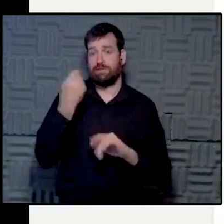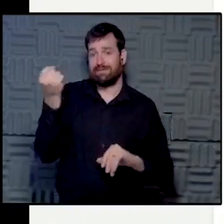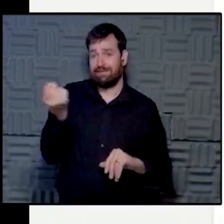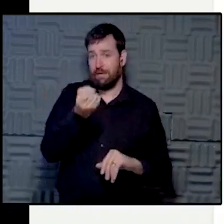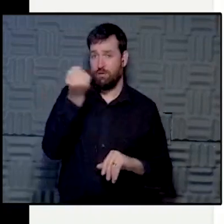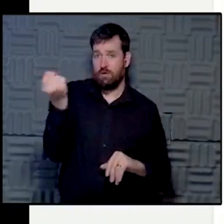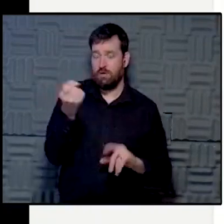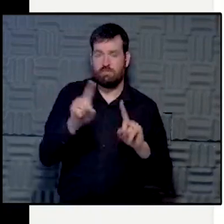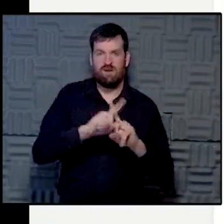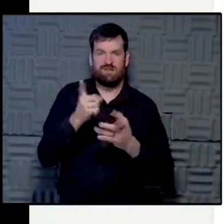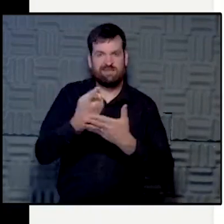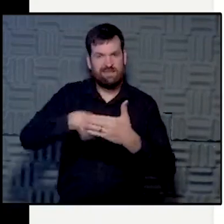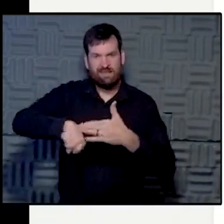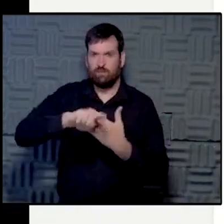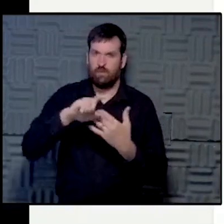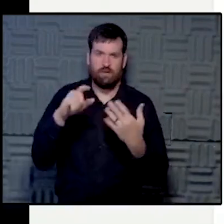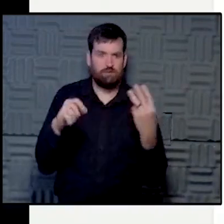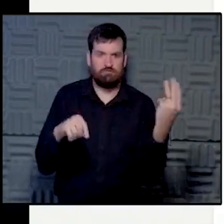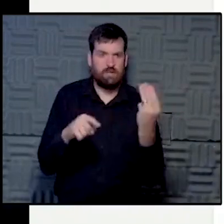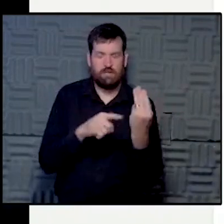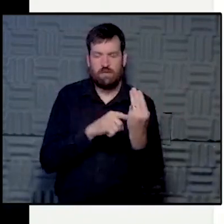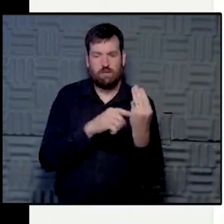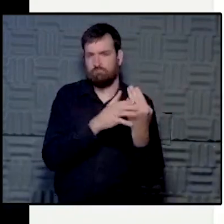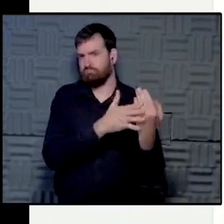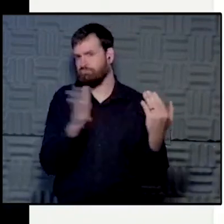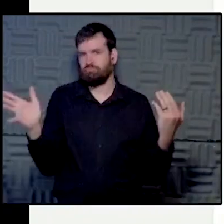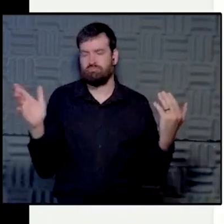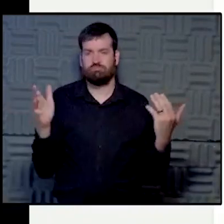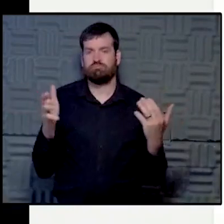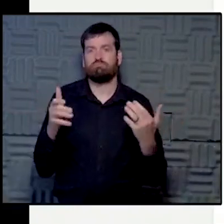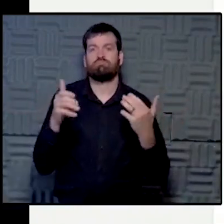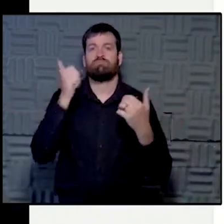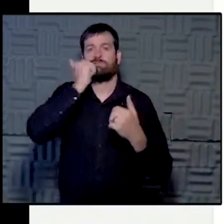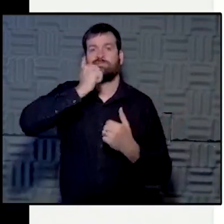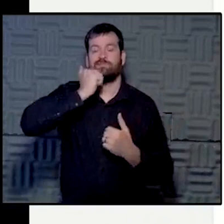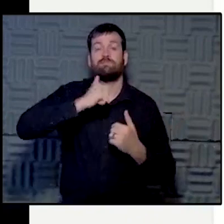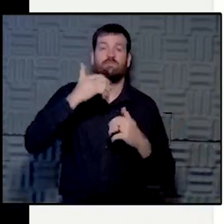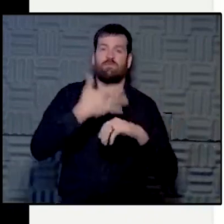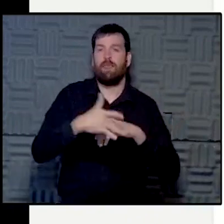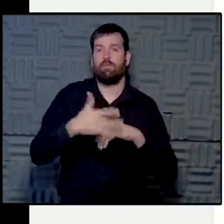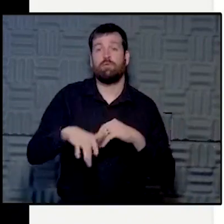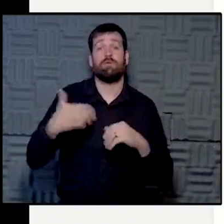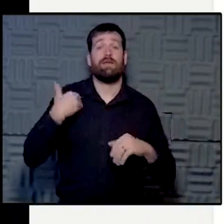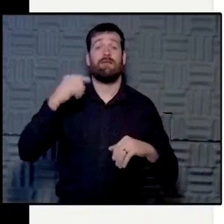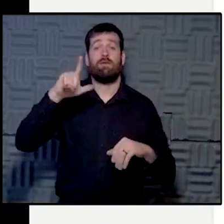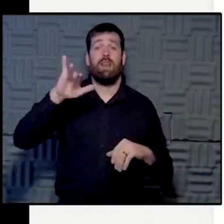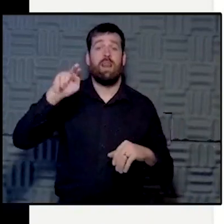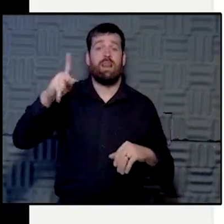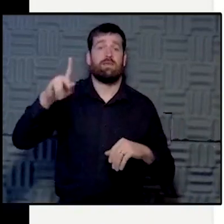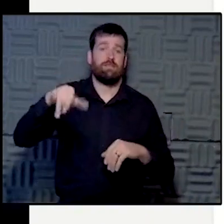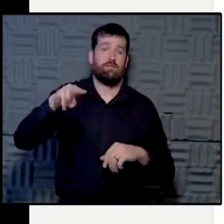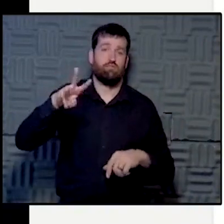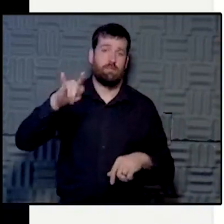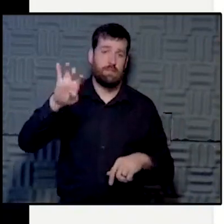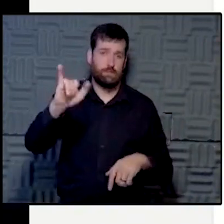have them all next week as well, Monday, Wednesday. So yes, they're definitely available, and there's links on that website as well to see other